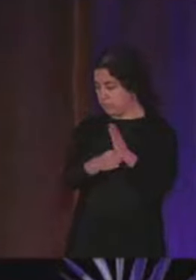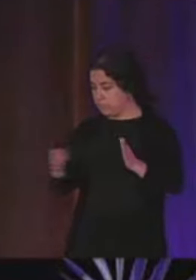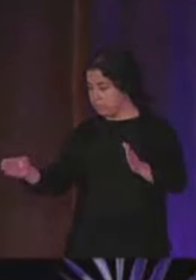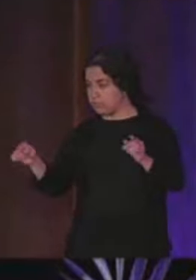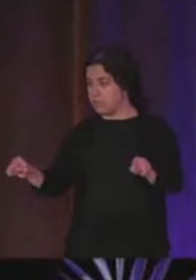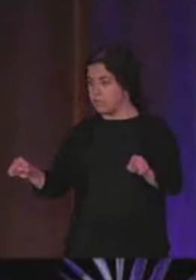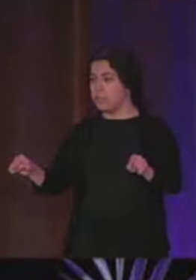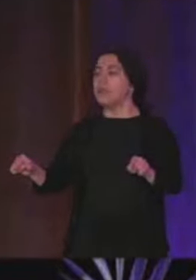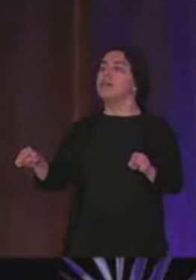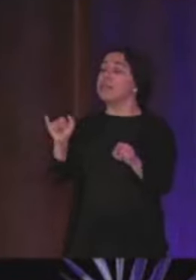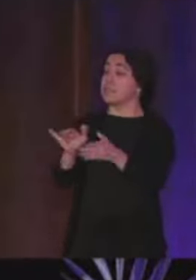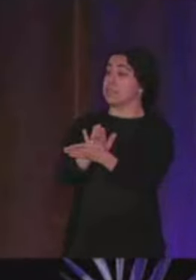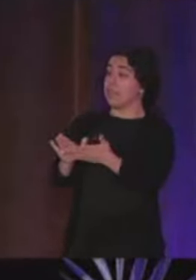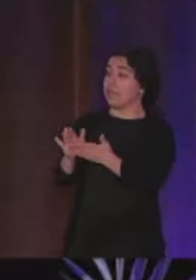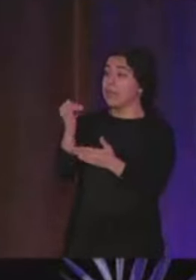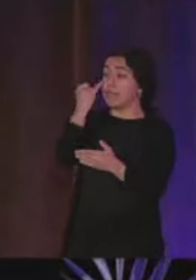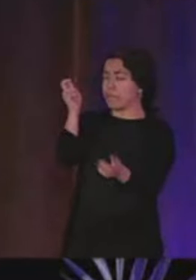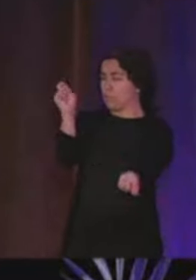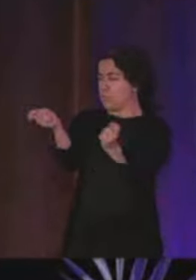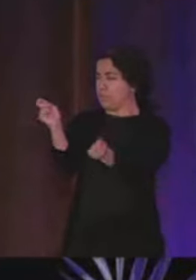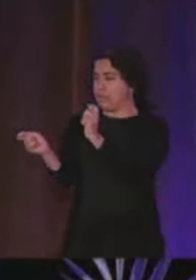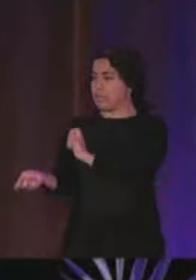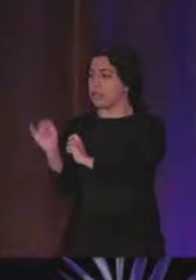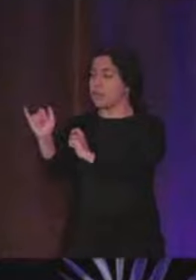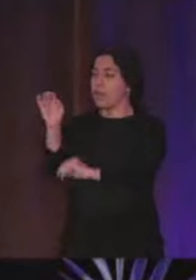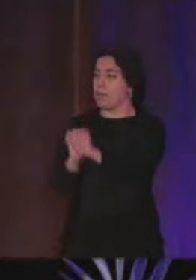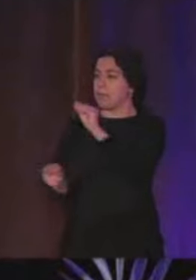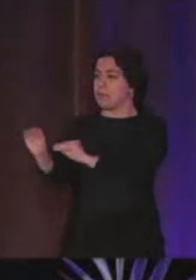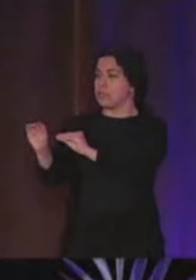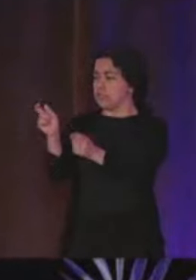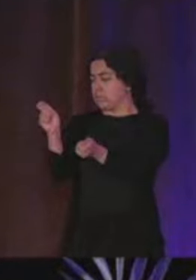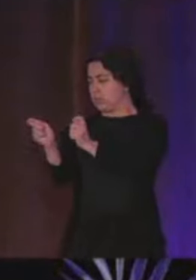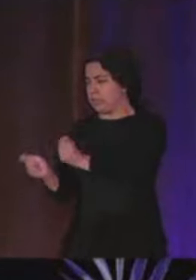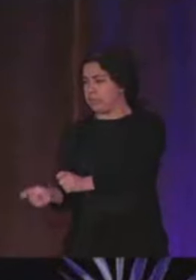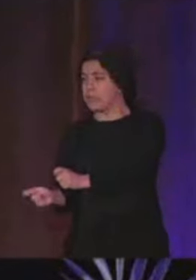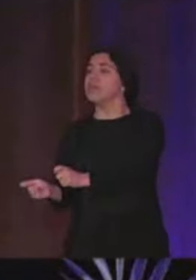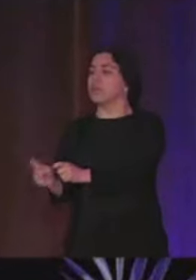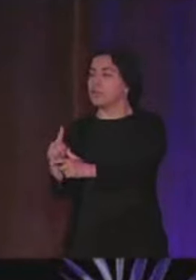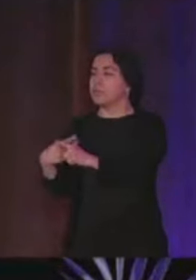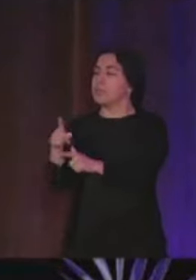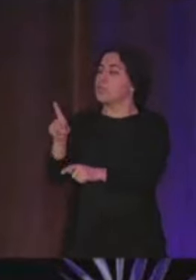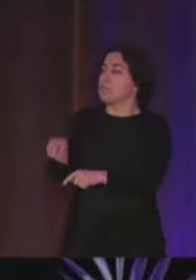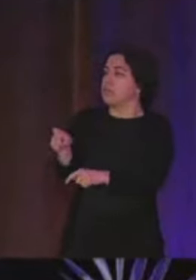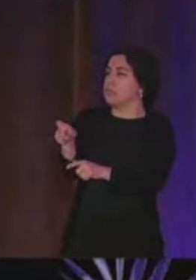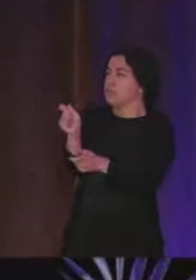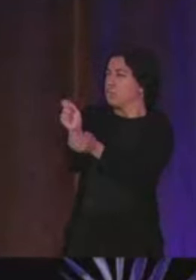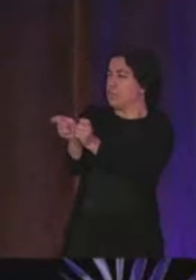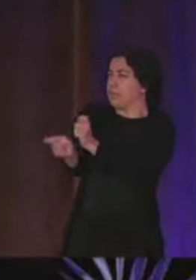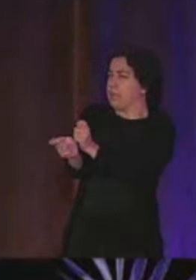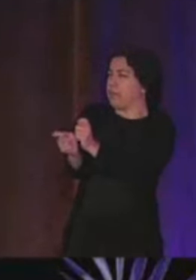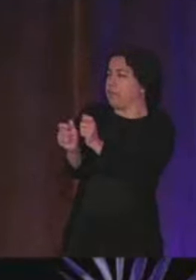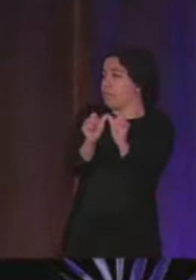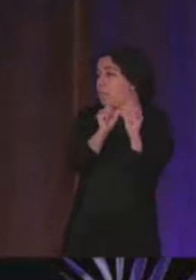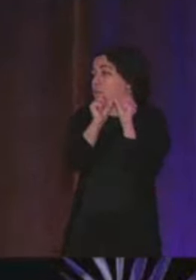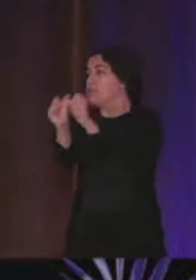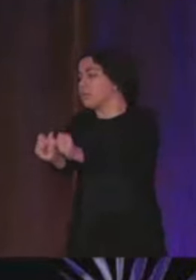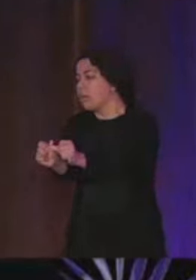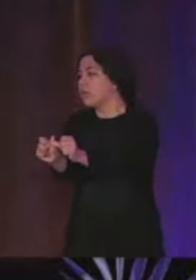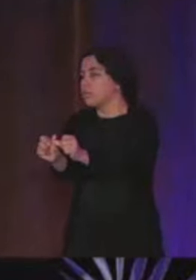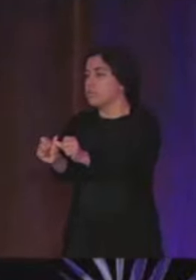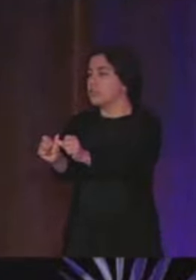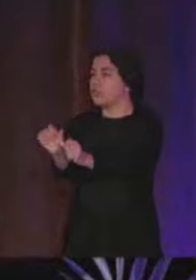especially nice when tweaking all those animations with this kind of stuff. You really need to tweak it for a long time to nail